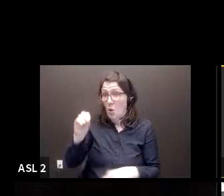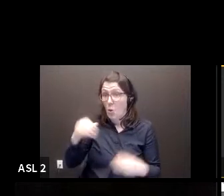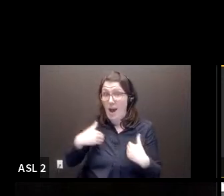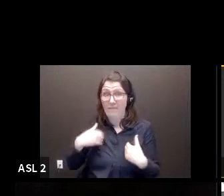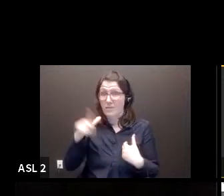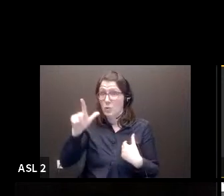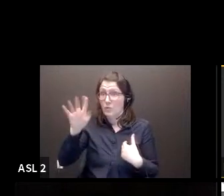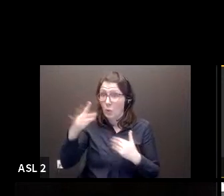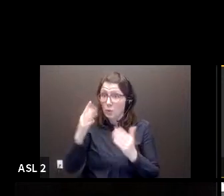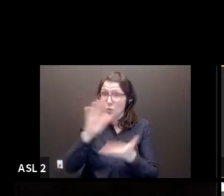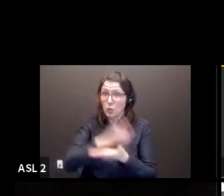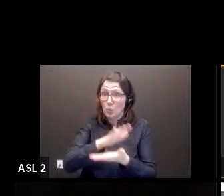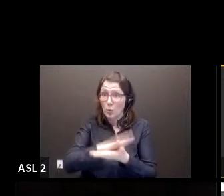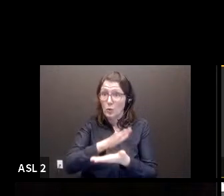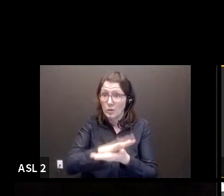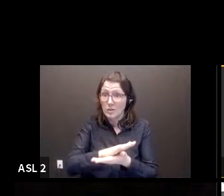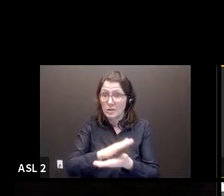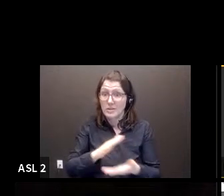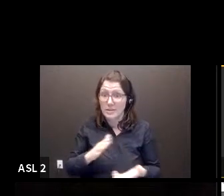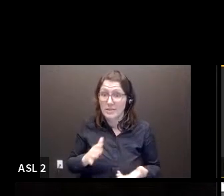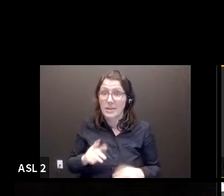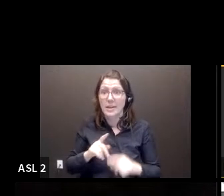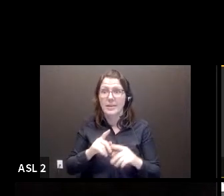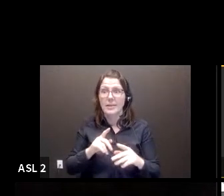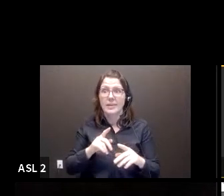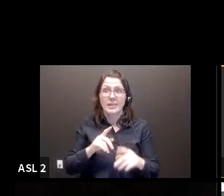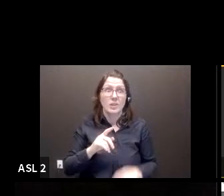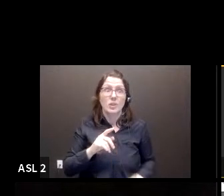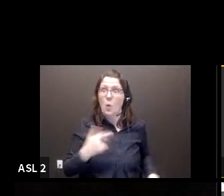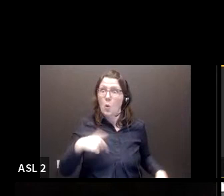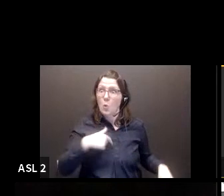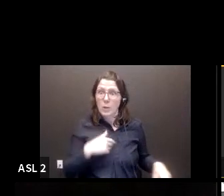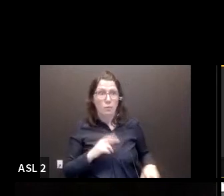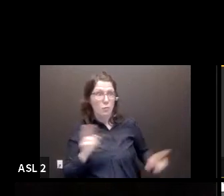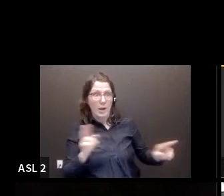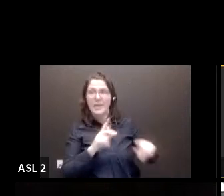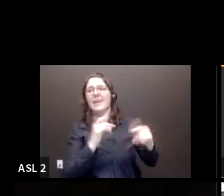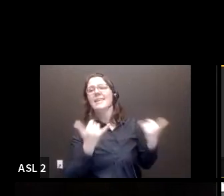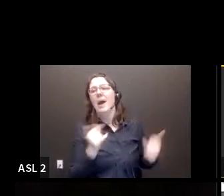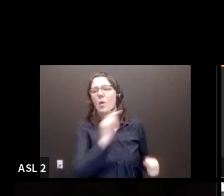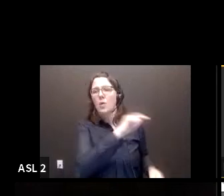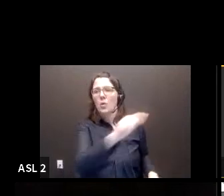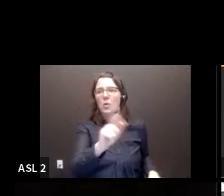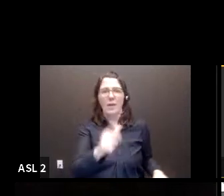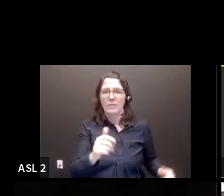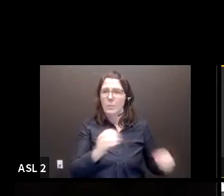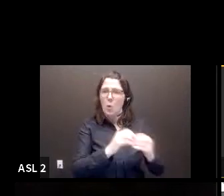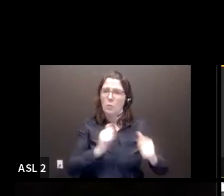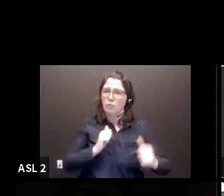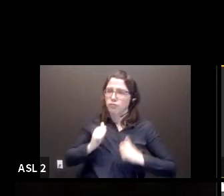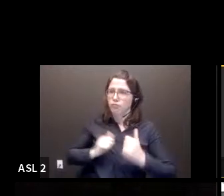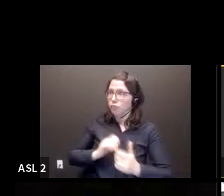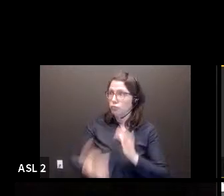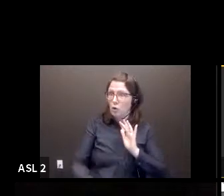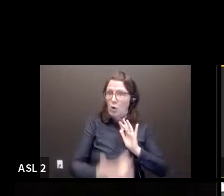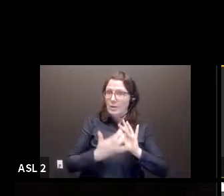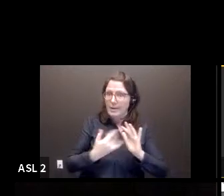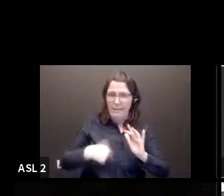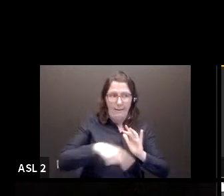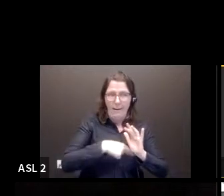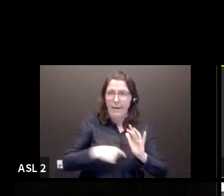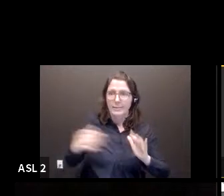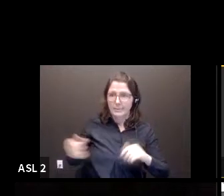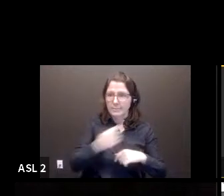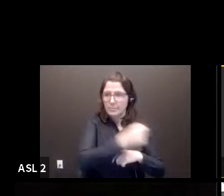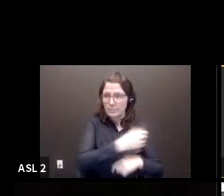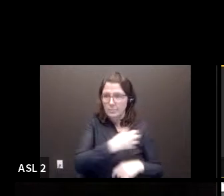things they now have to be more proactive in contacting our youth service but we still have to respond to calls for service uh to the schools for certain